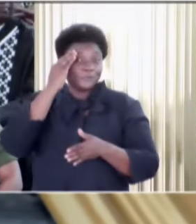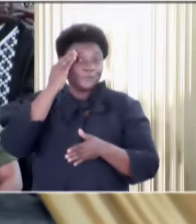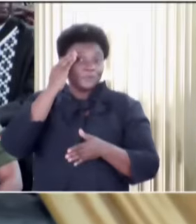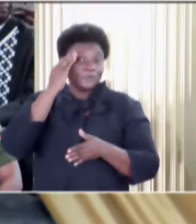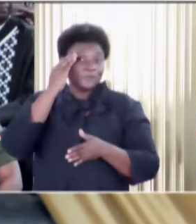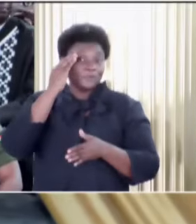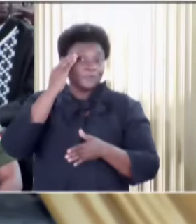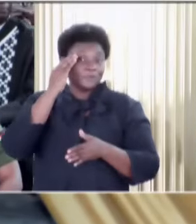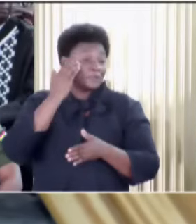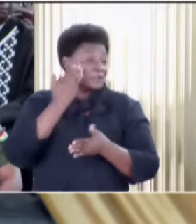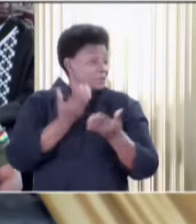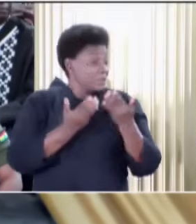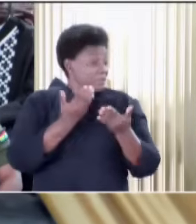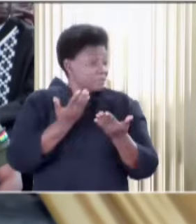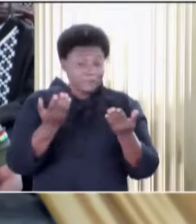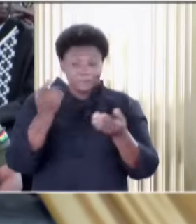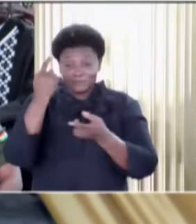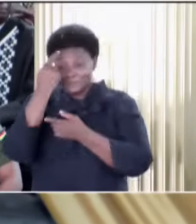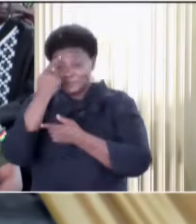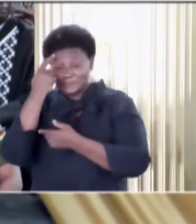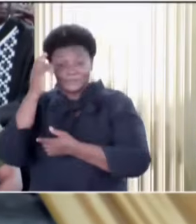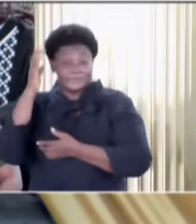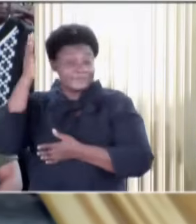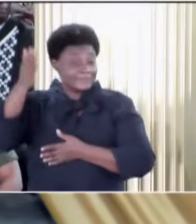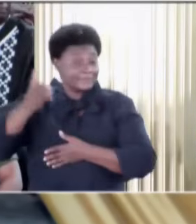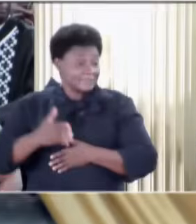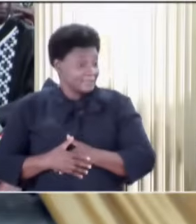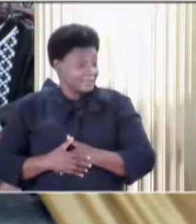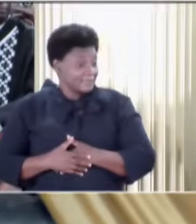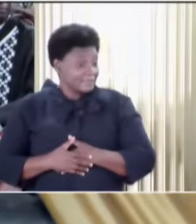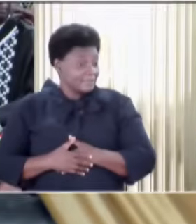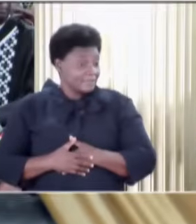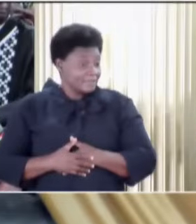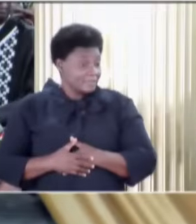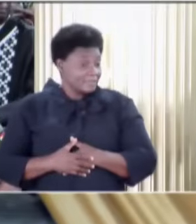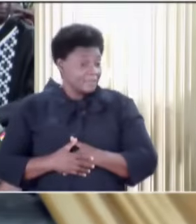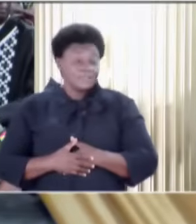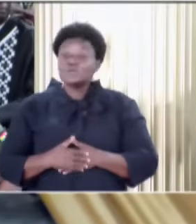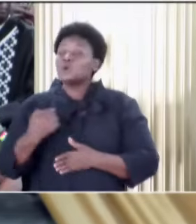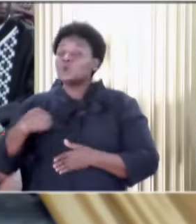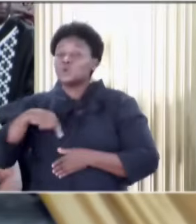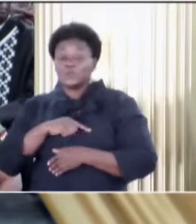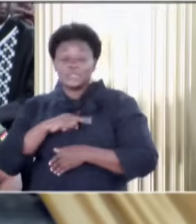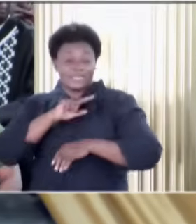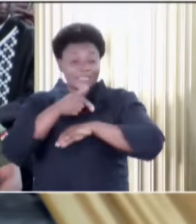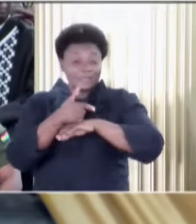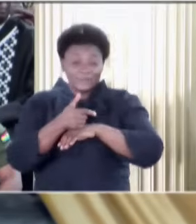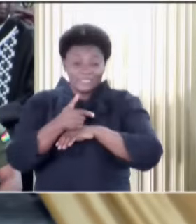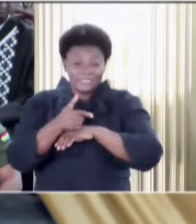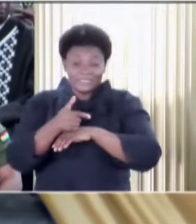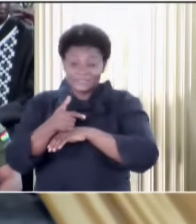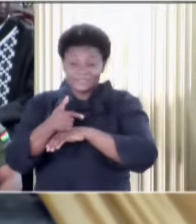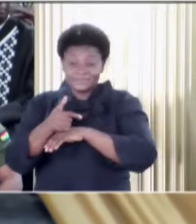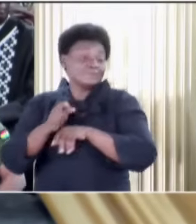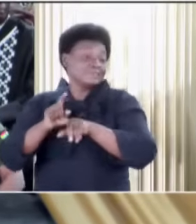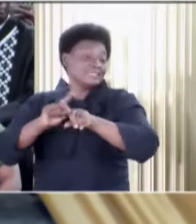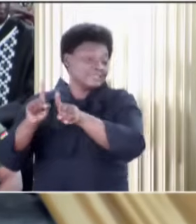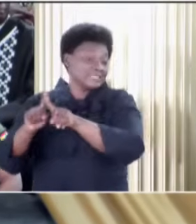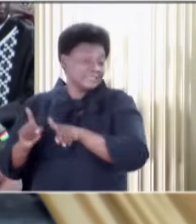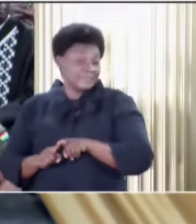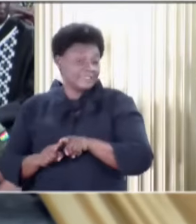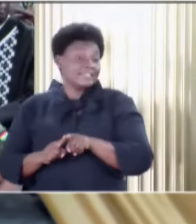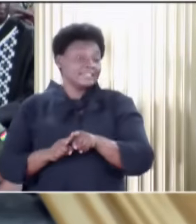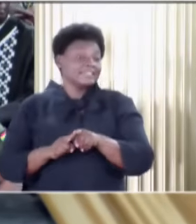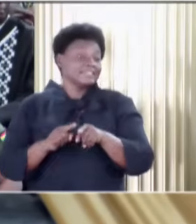Maybe I'll consider poetry in the future. We are graduating with different classes and FGPAs. But know that